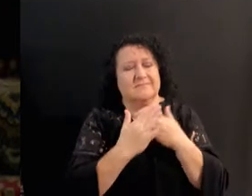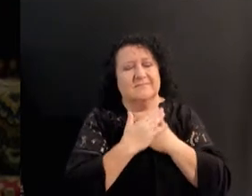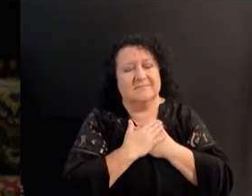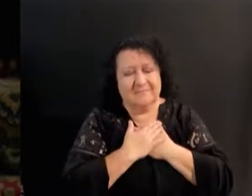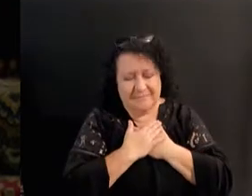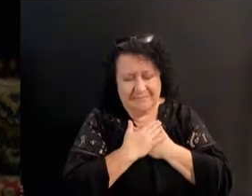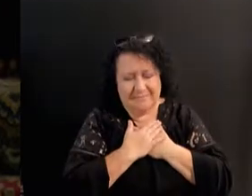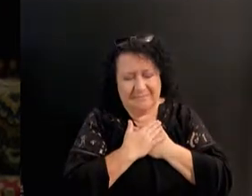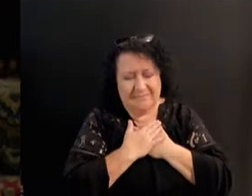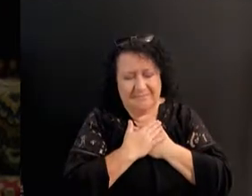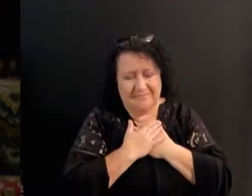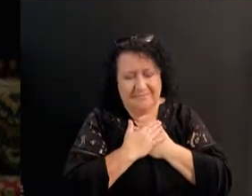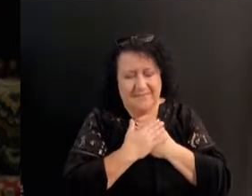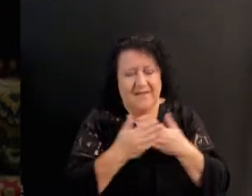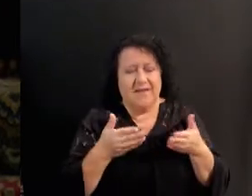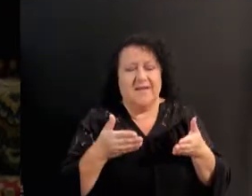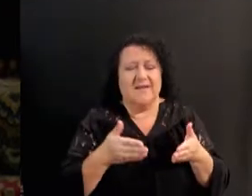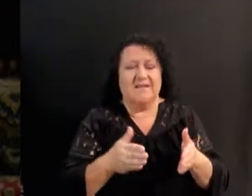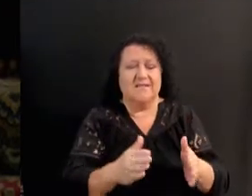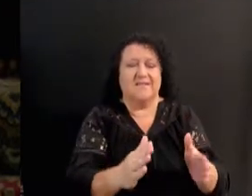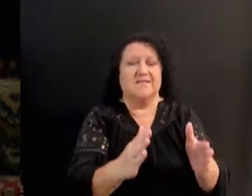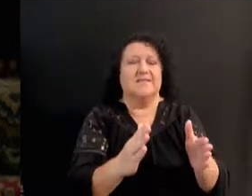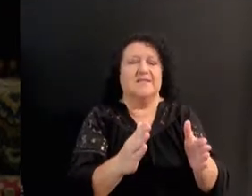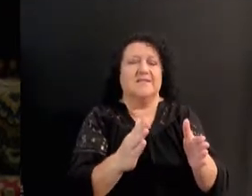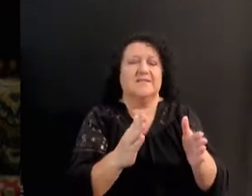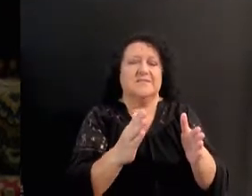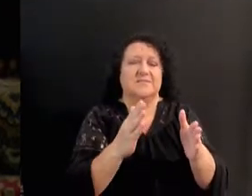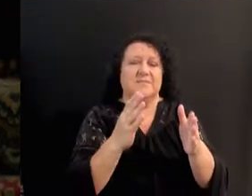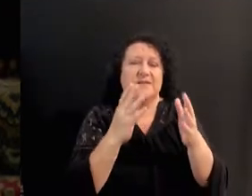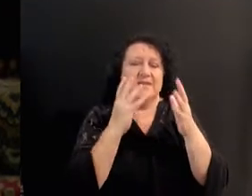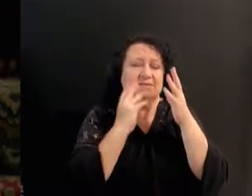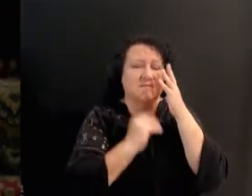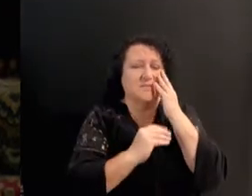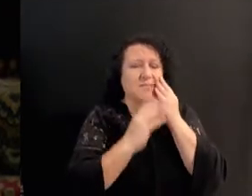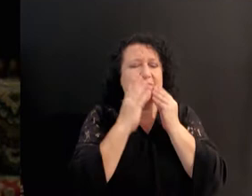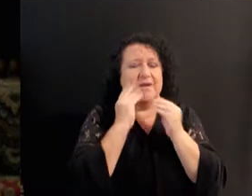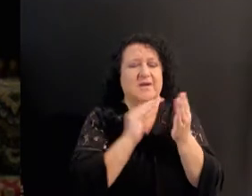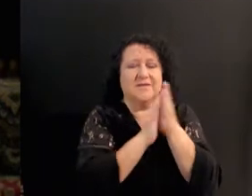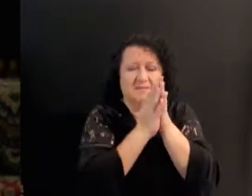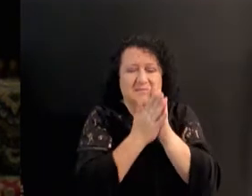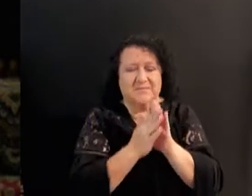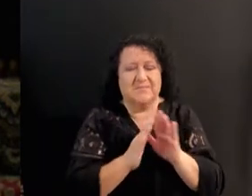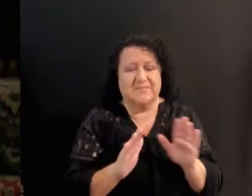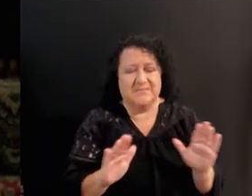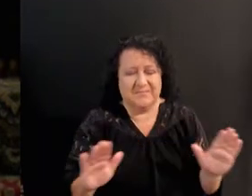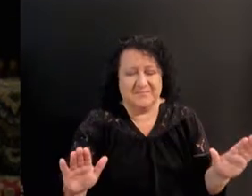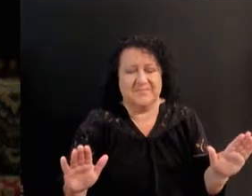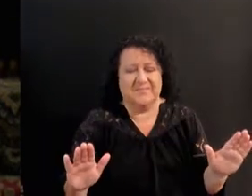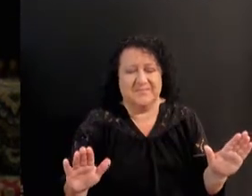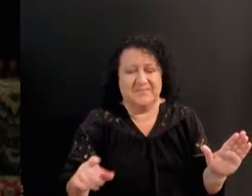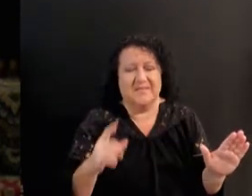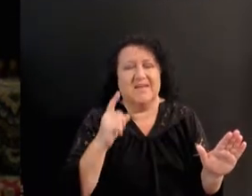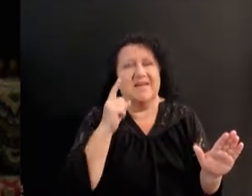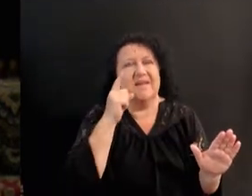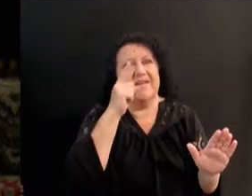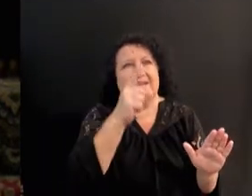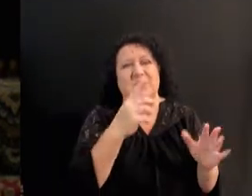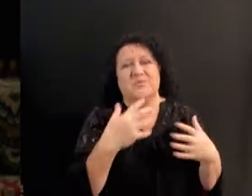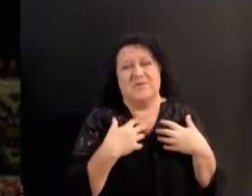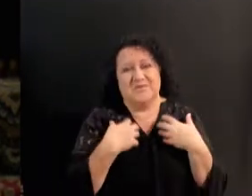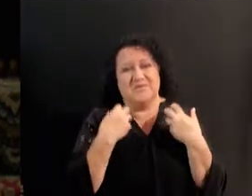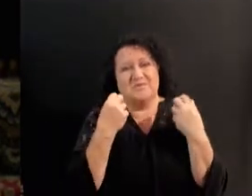me beside still waters. He restoreth